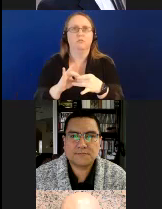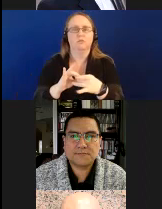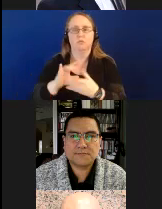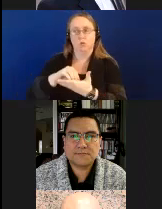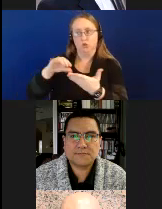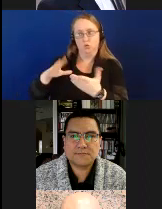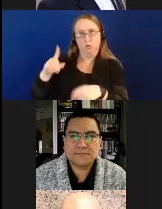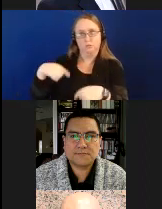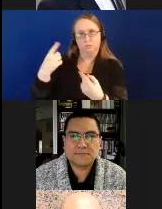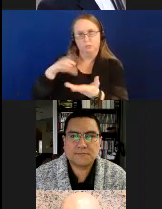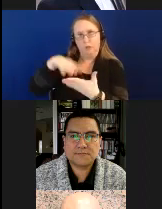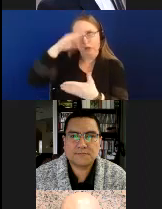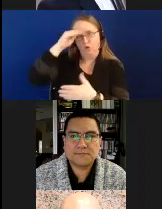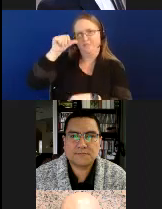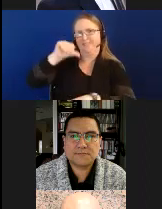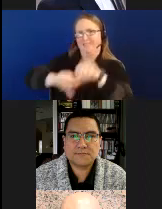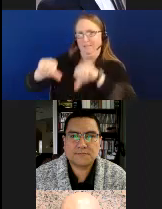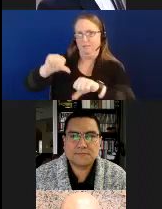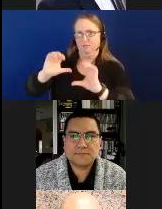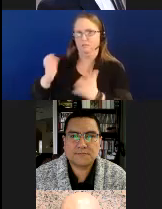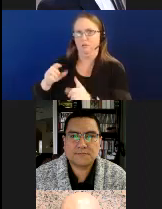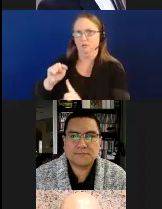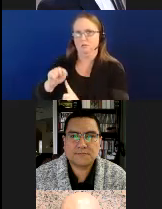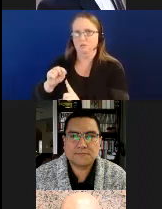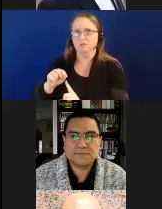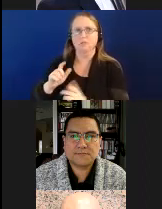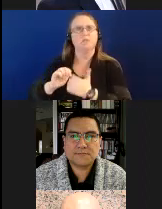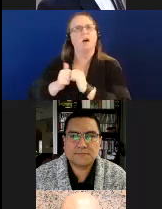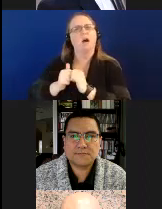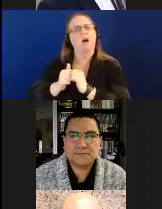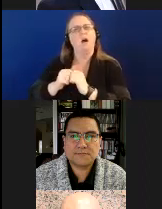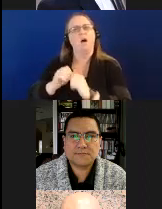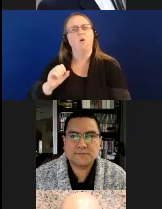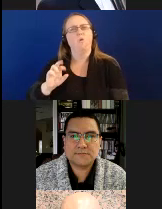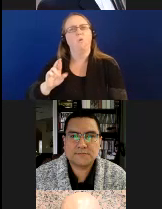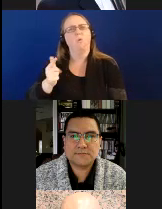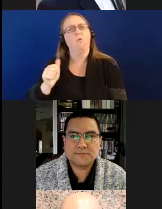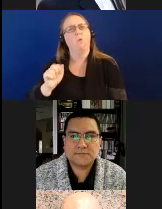learning about in their science classes around how organisms survive in the